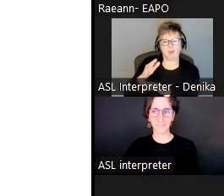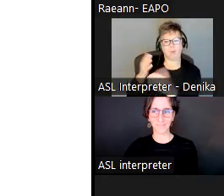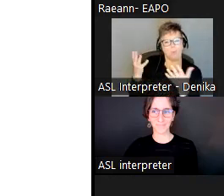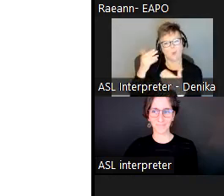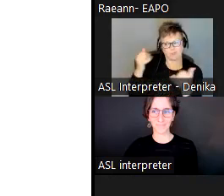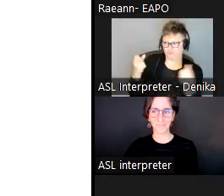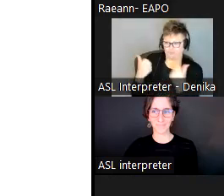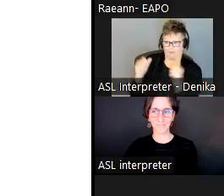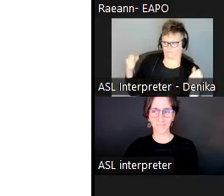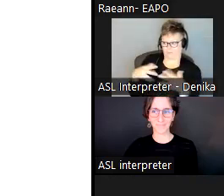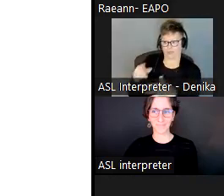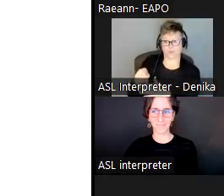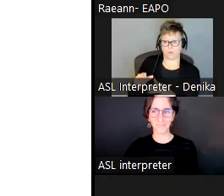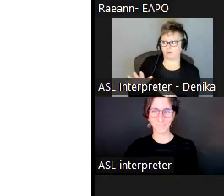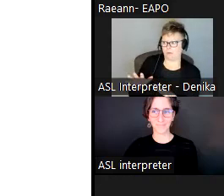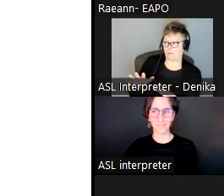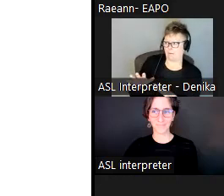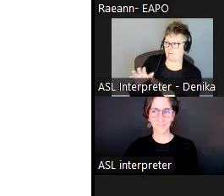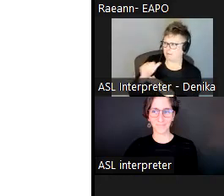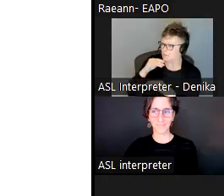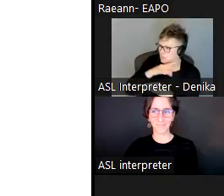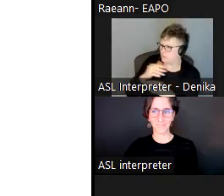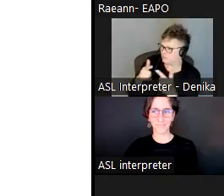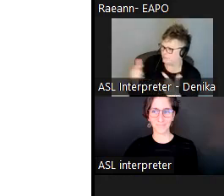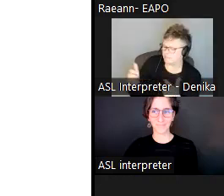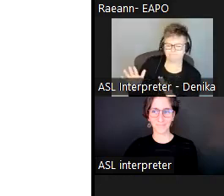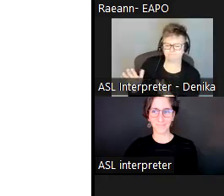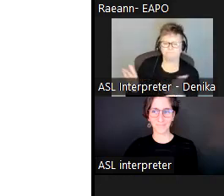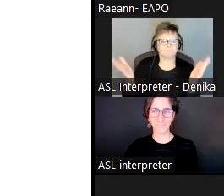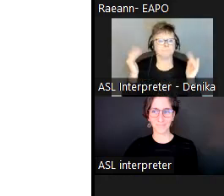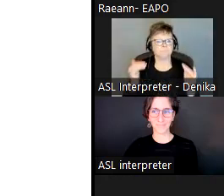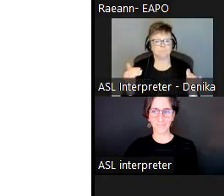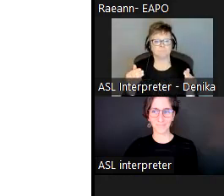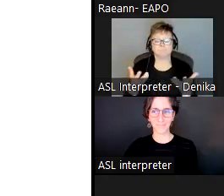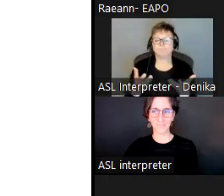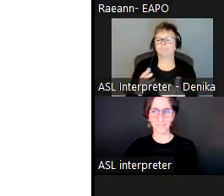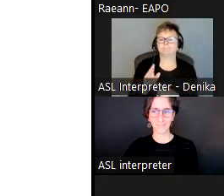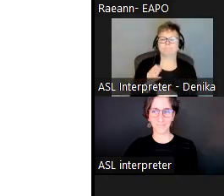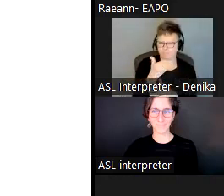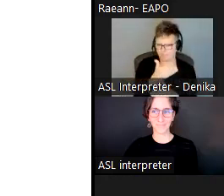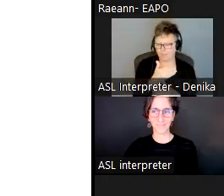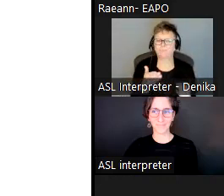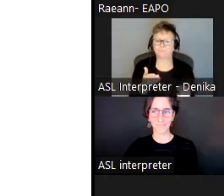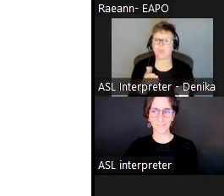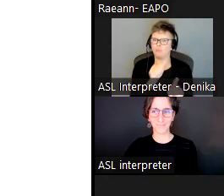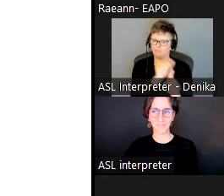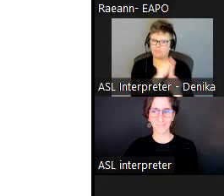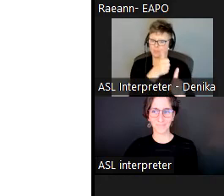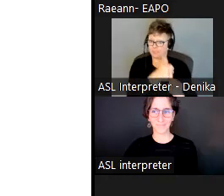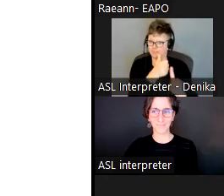And then we go into merchandise. So fraudsters may place advertisement